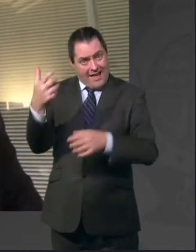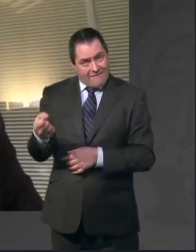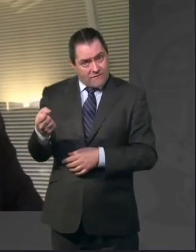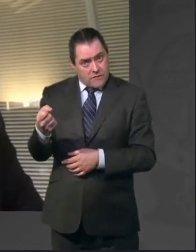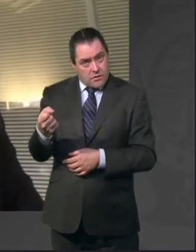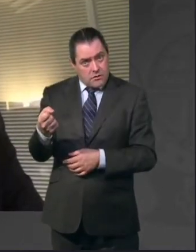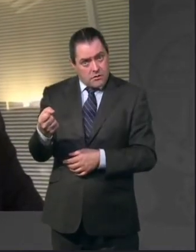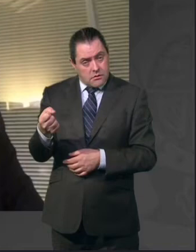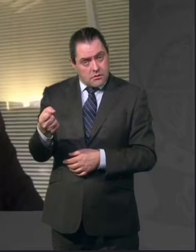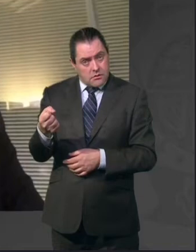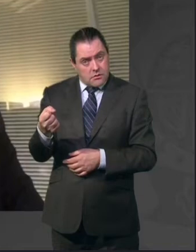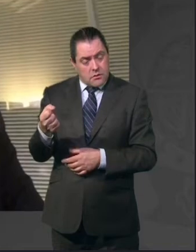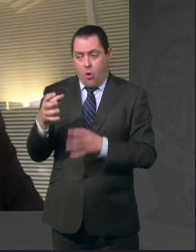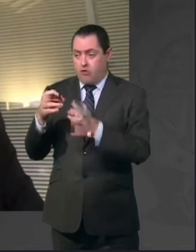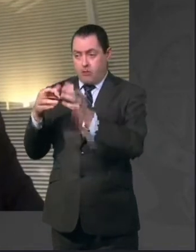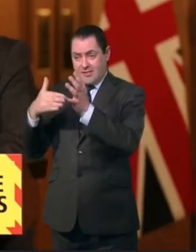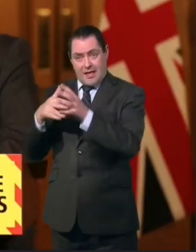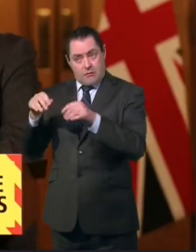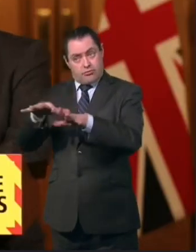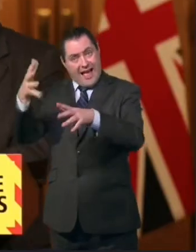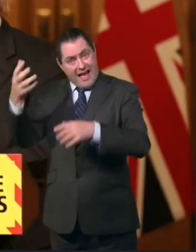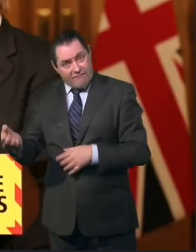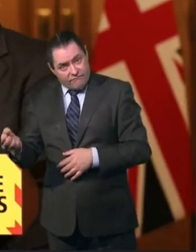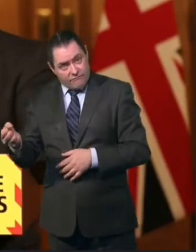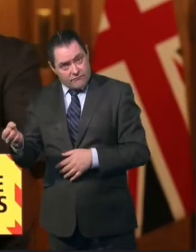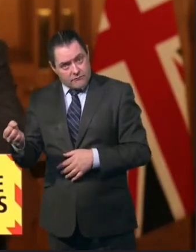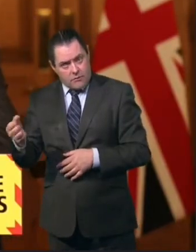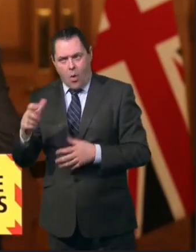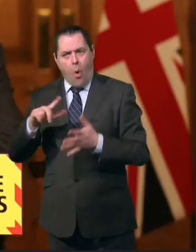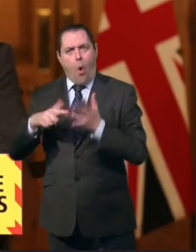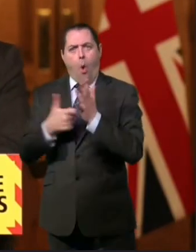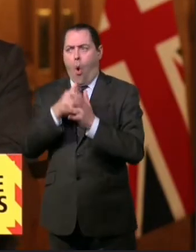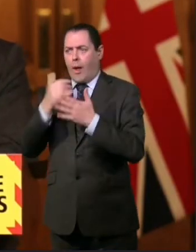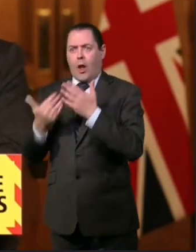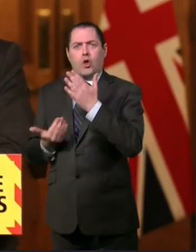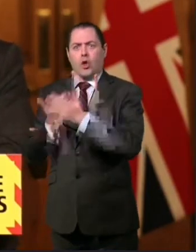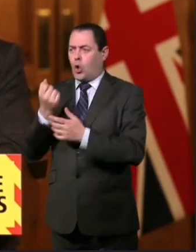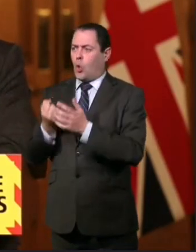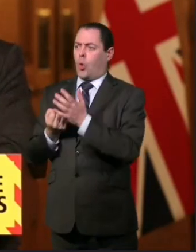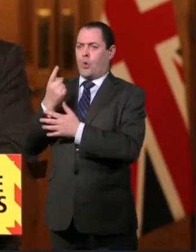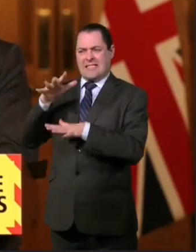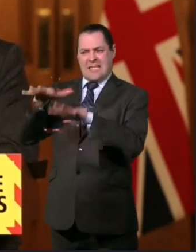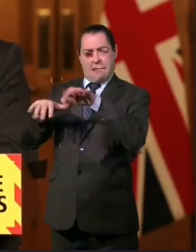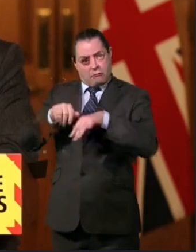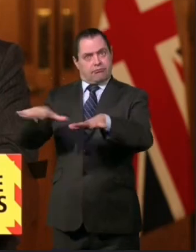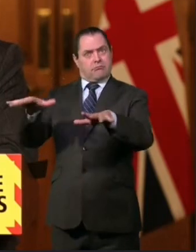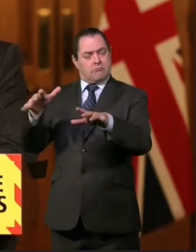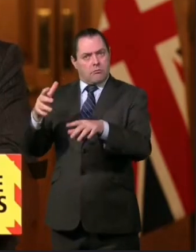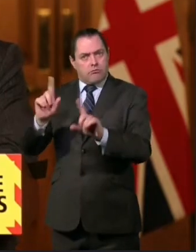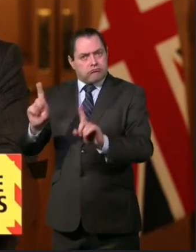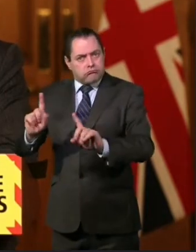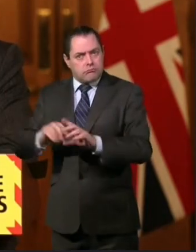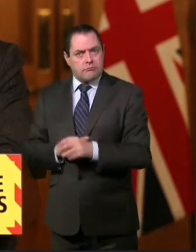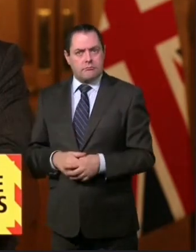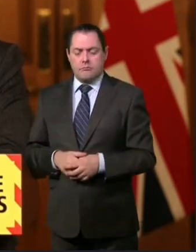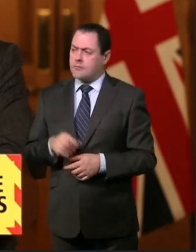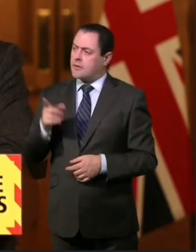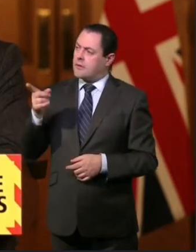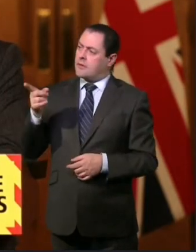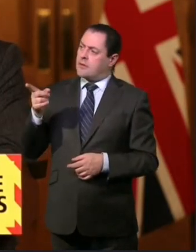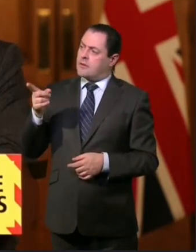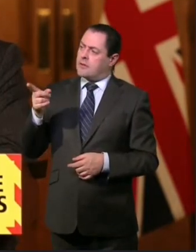variant developing here? Dan, we think this is the right package of measures to deal with the new